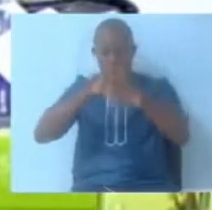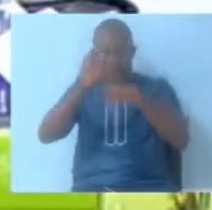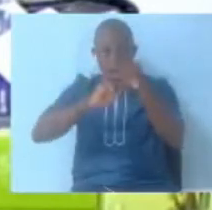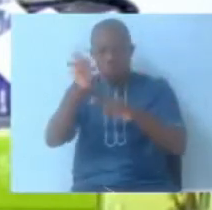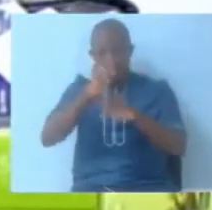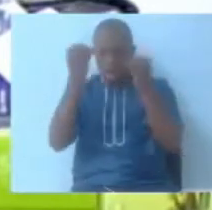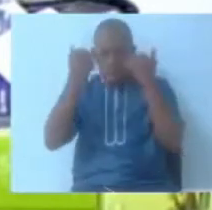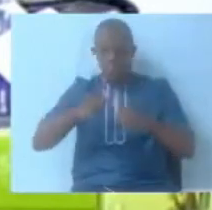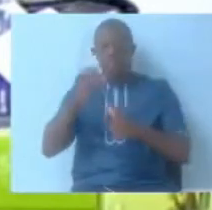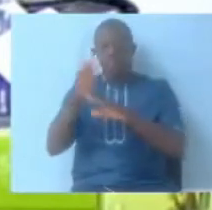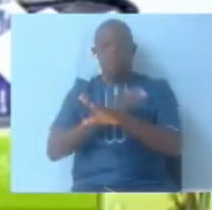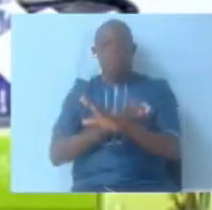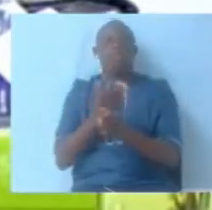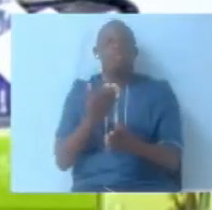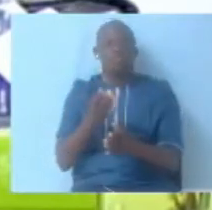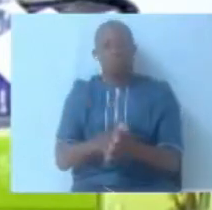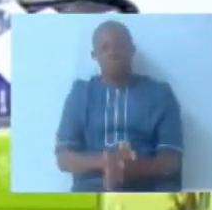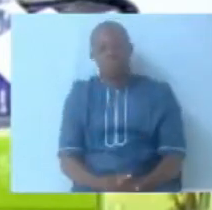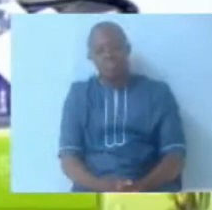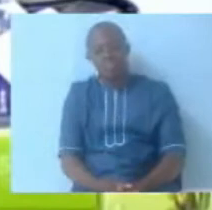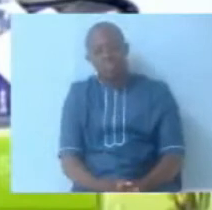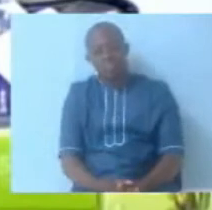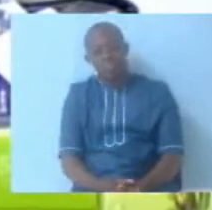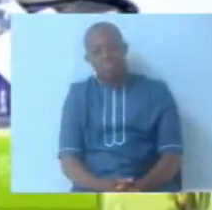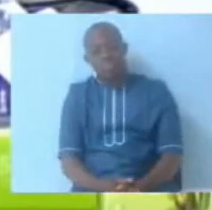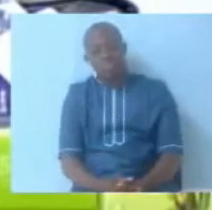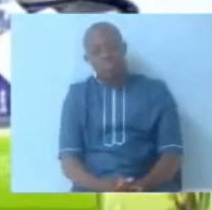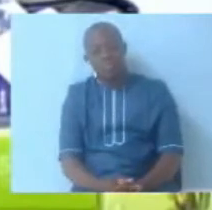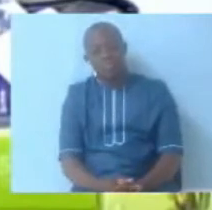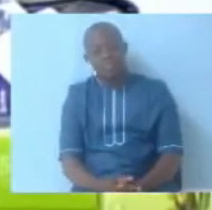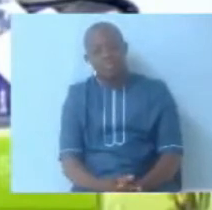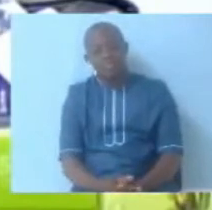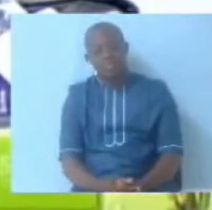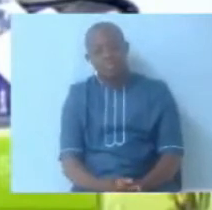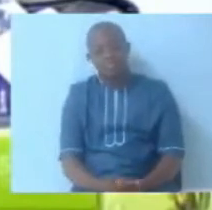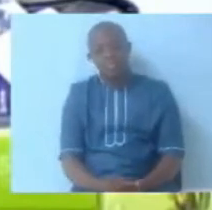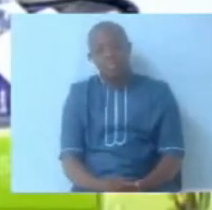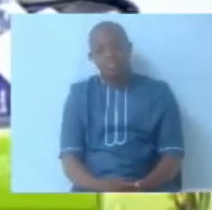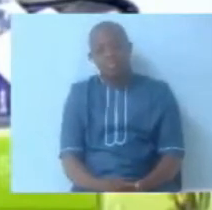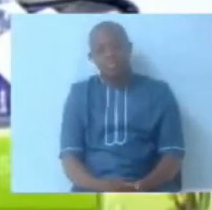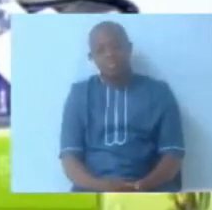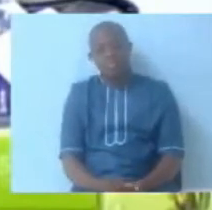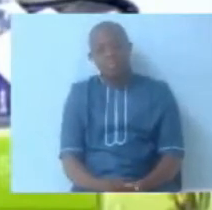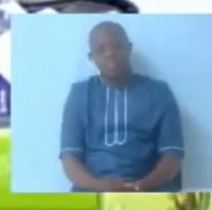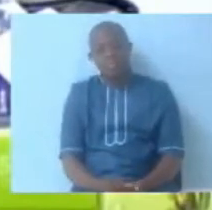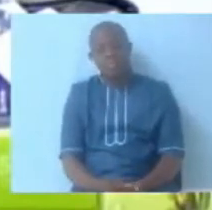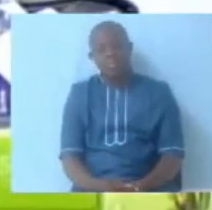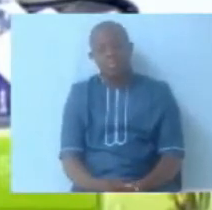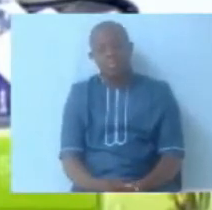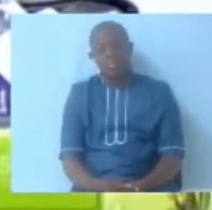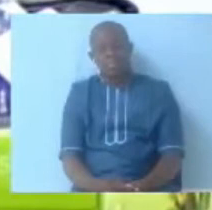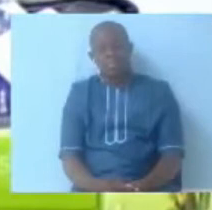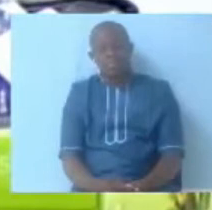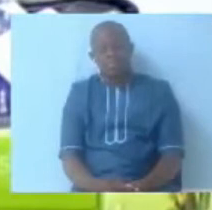nimfulo be ka kito den sinya kilinemu ye ko nyin kito fango diamu andu wolungulemu lunti